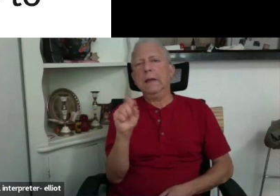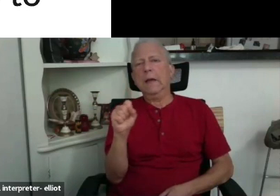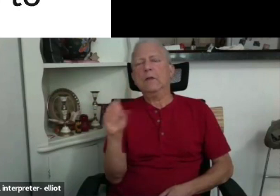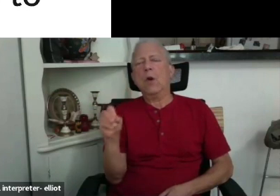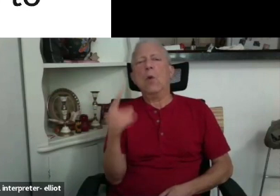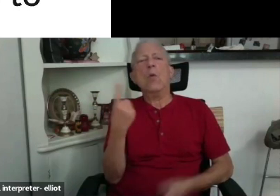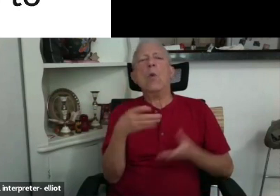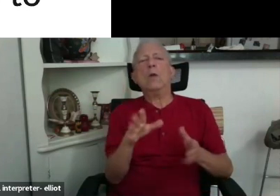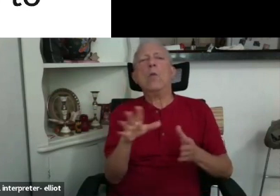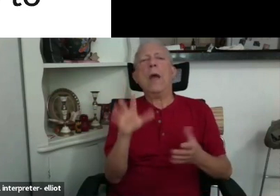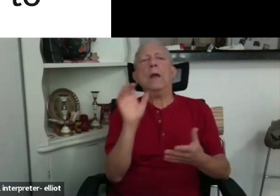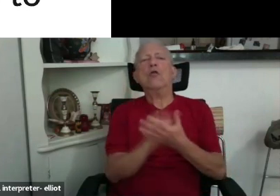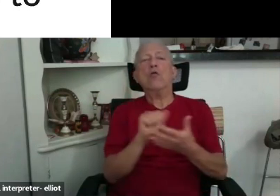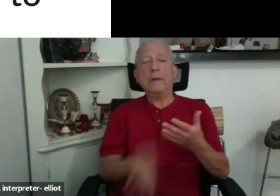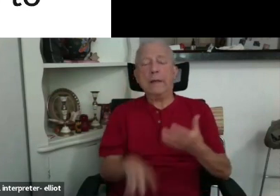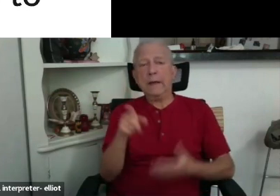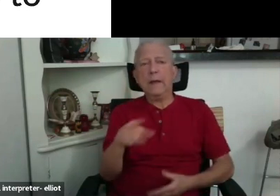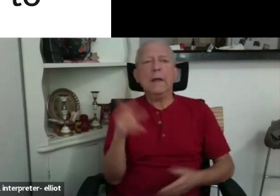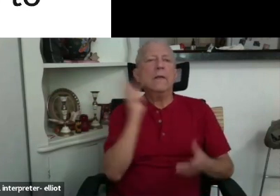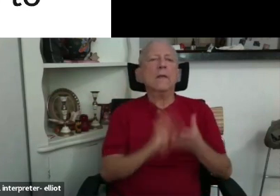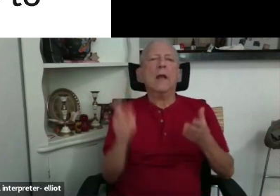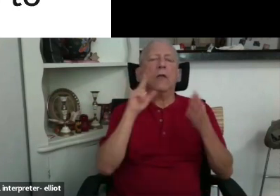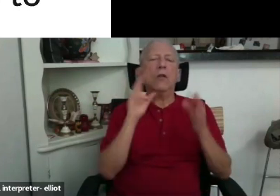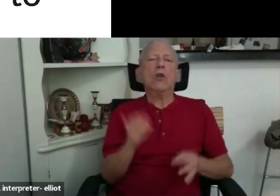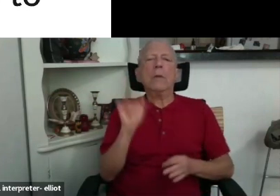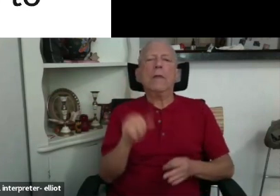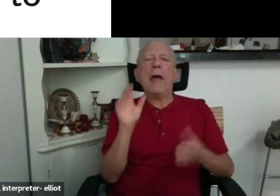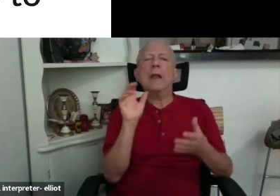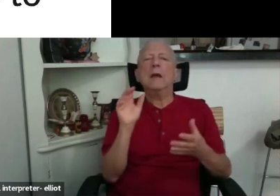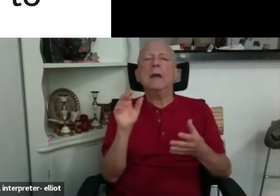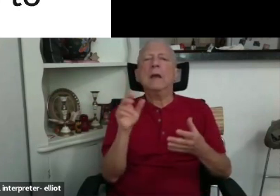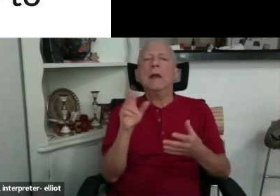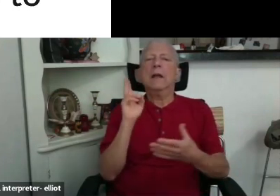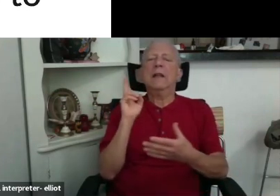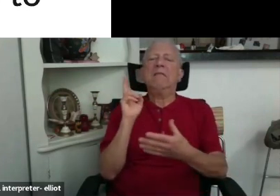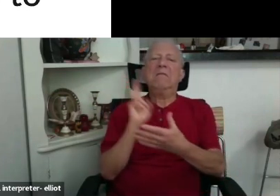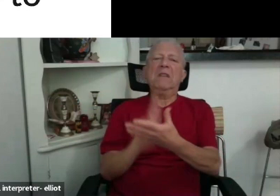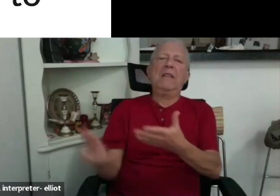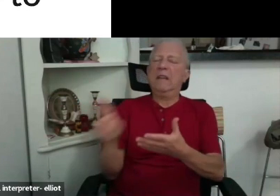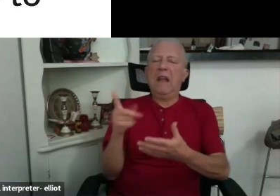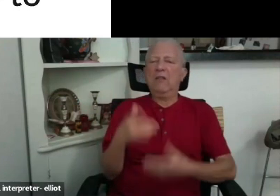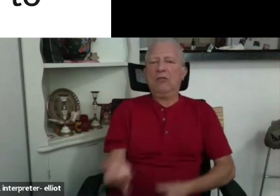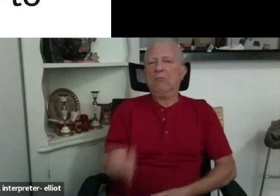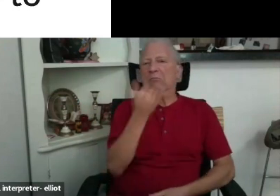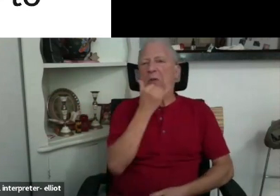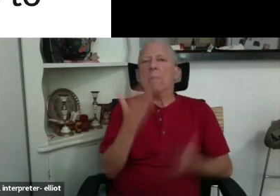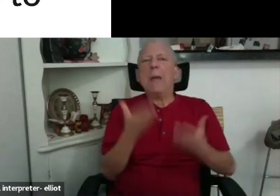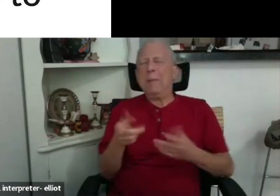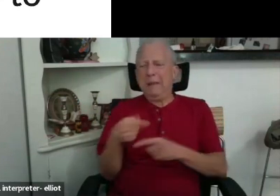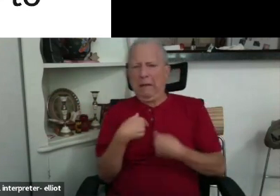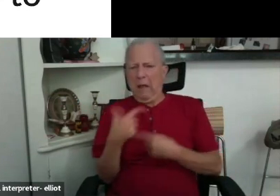rescind is the secretary determines that the designation was erroneous. So it could have been another